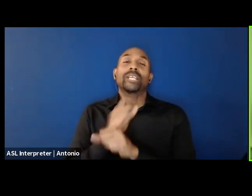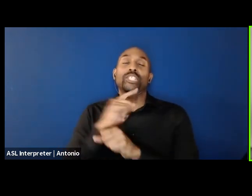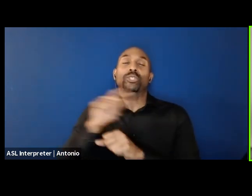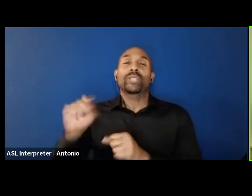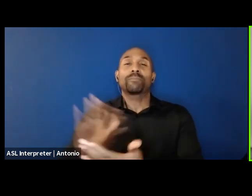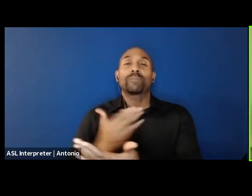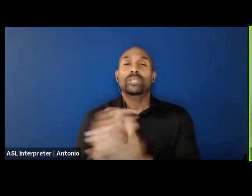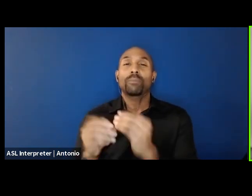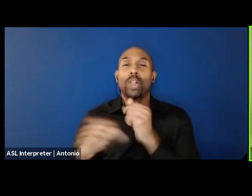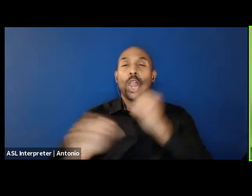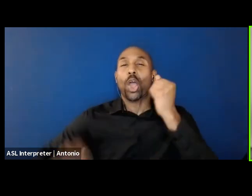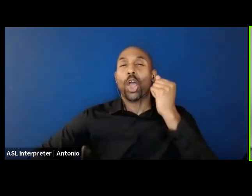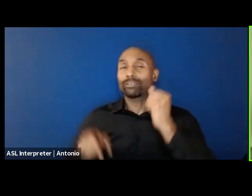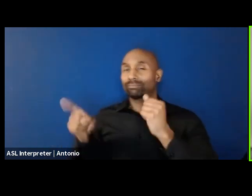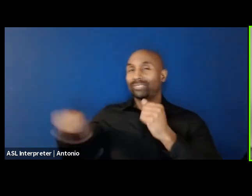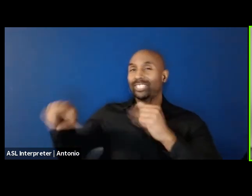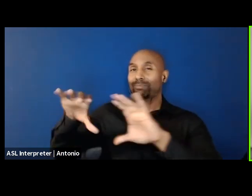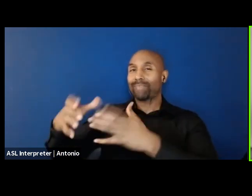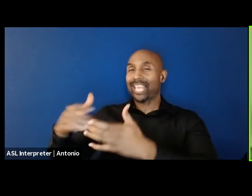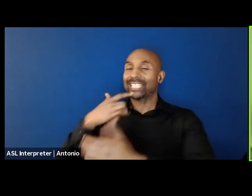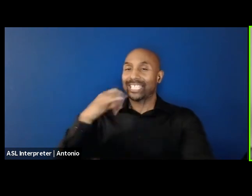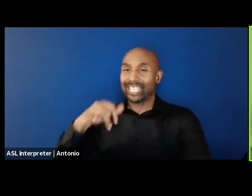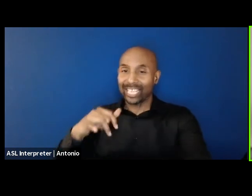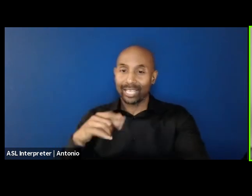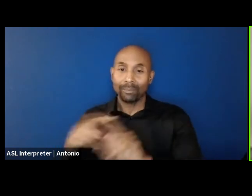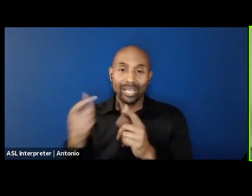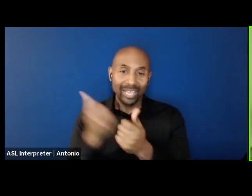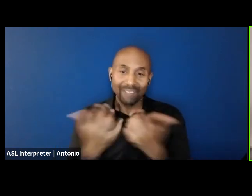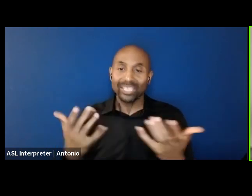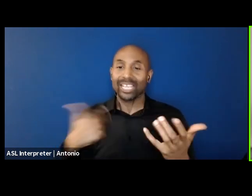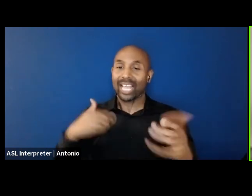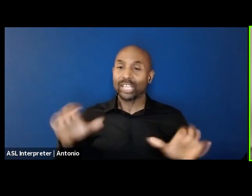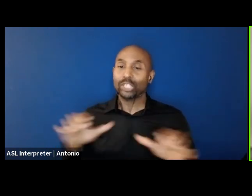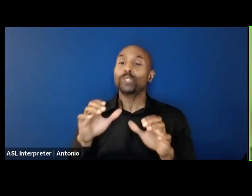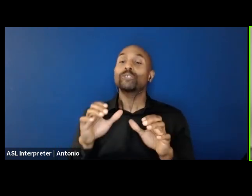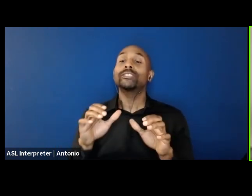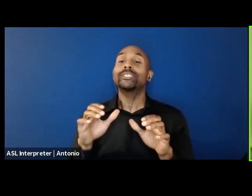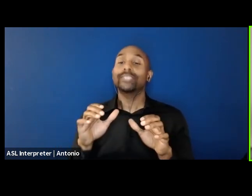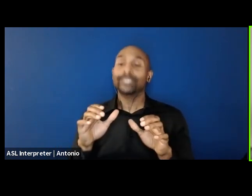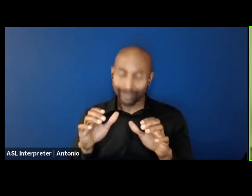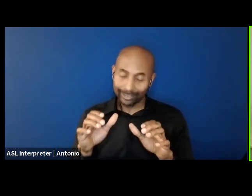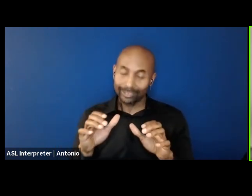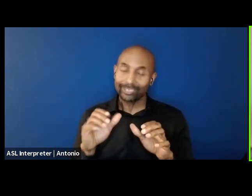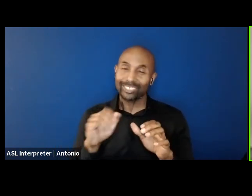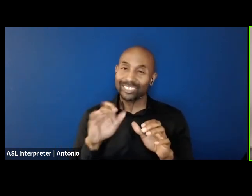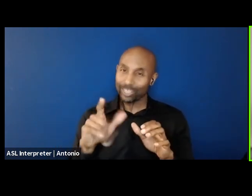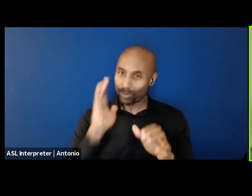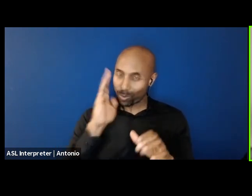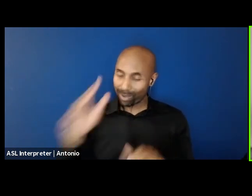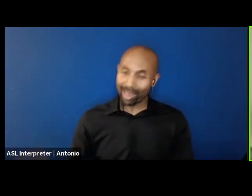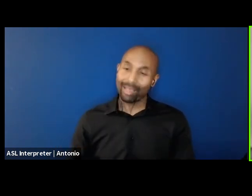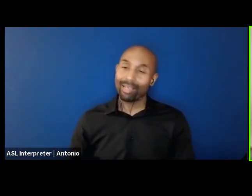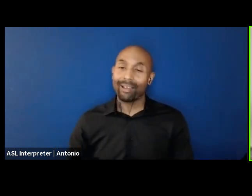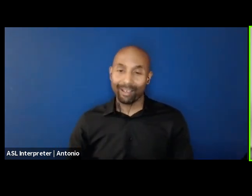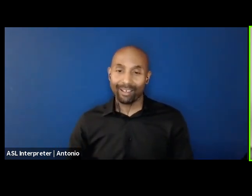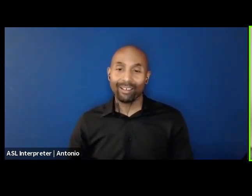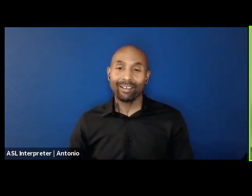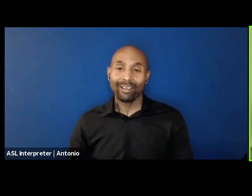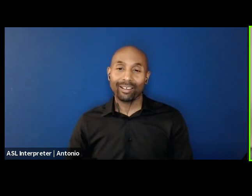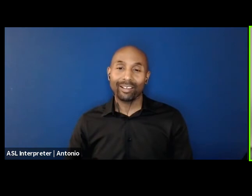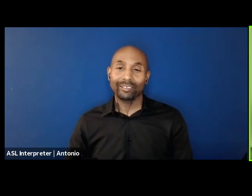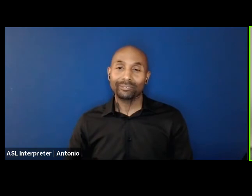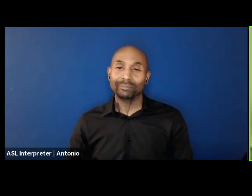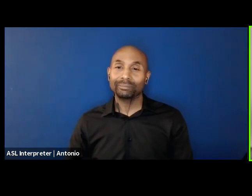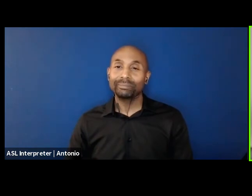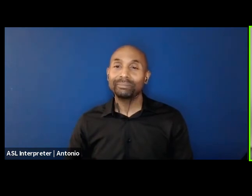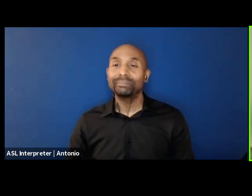from now on, everything I do is going to be serial. Still, point wanted to say